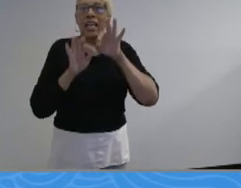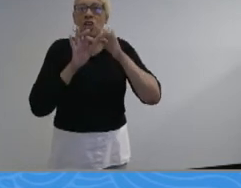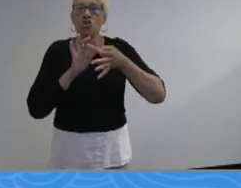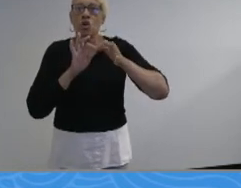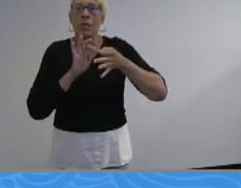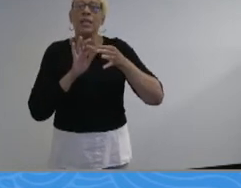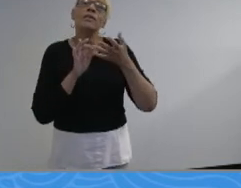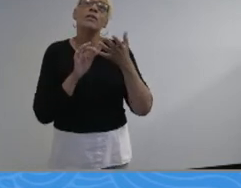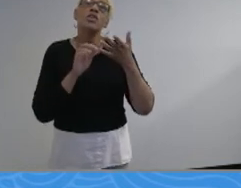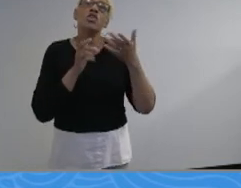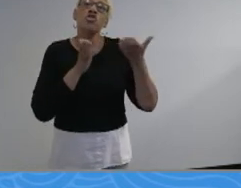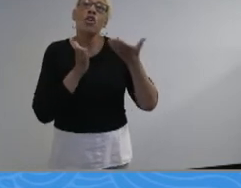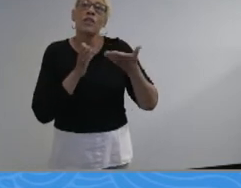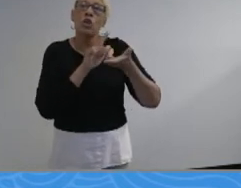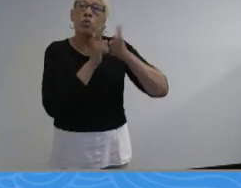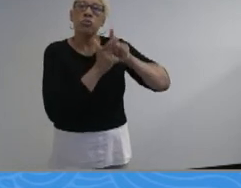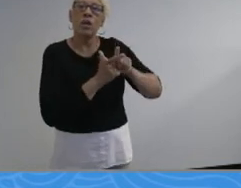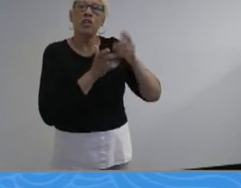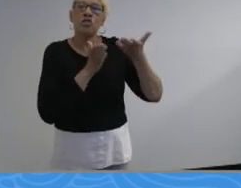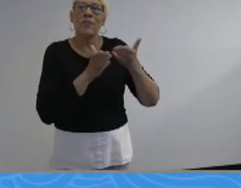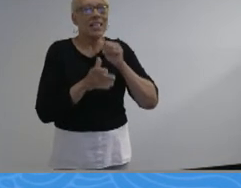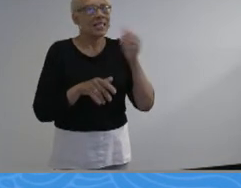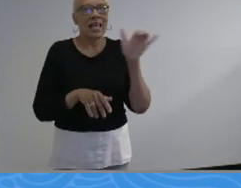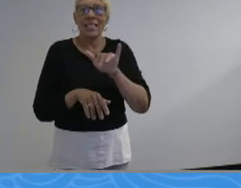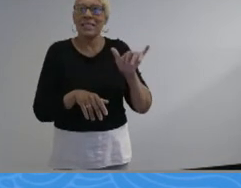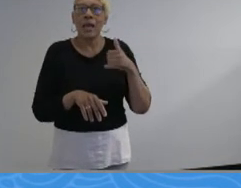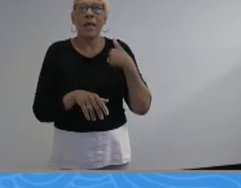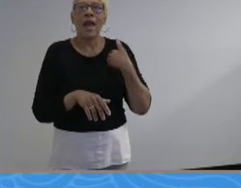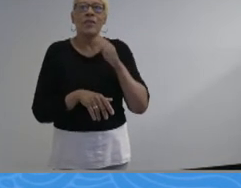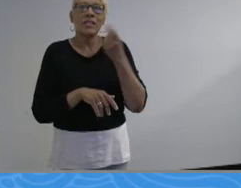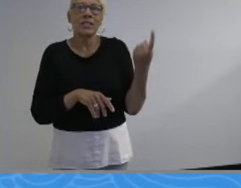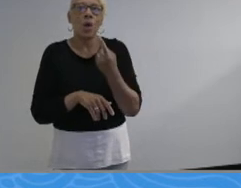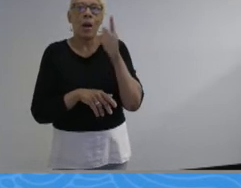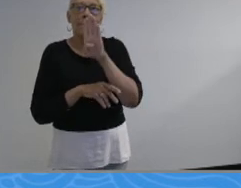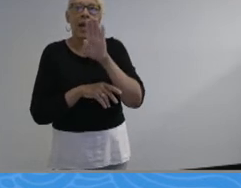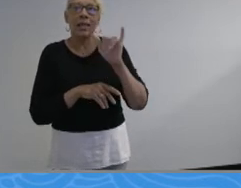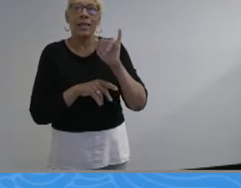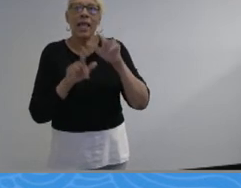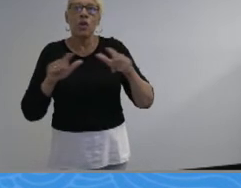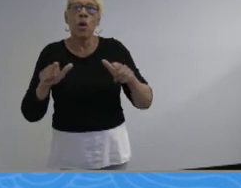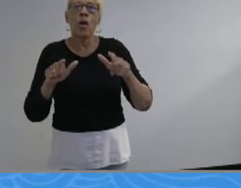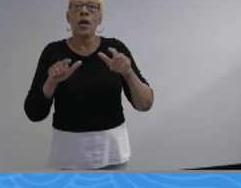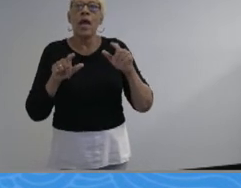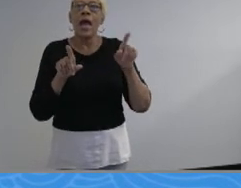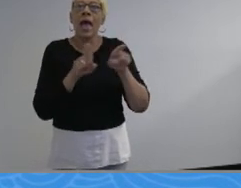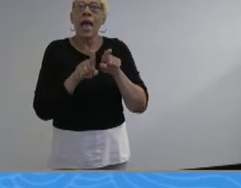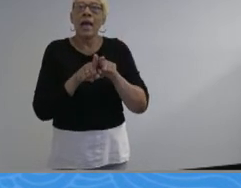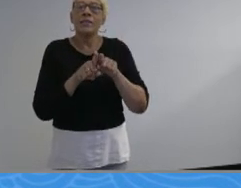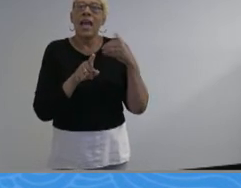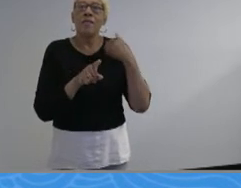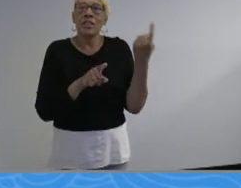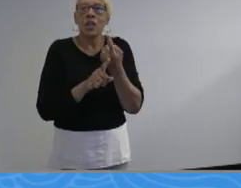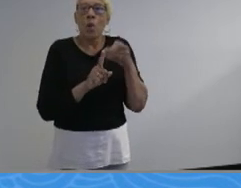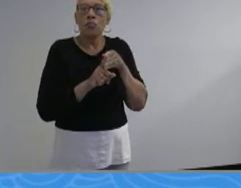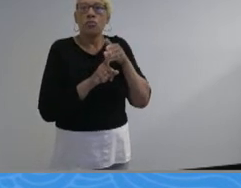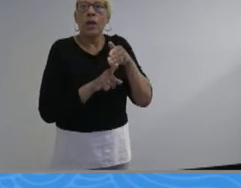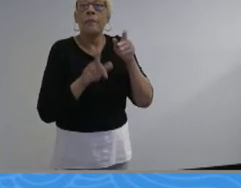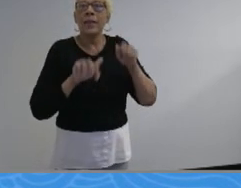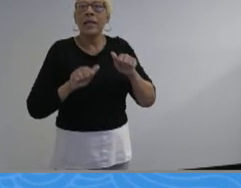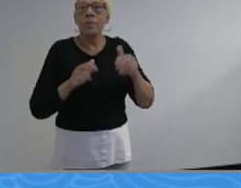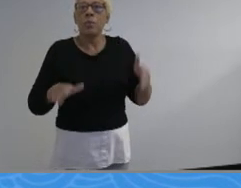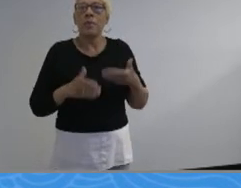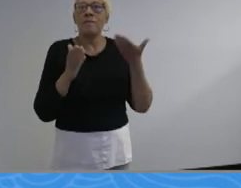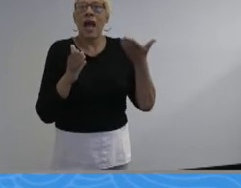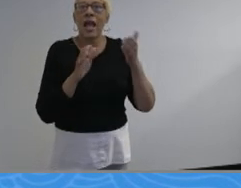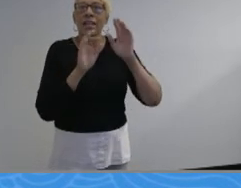interpretation services. It's not the same to have someone bilingual as opposed to having someone whose profession is to provide interpretation.